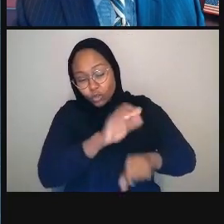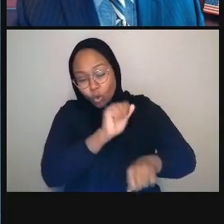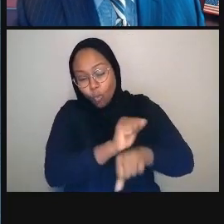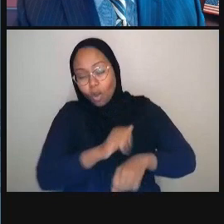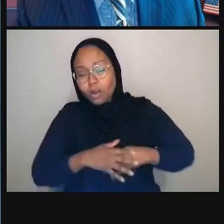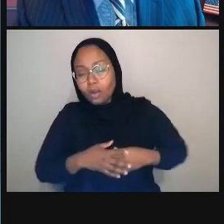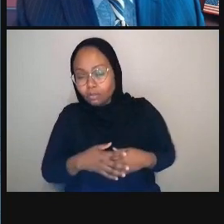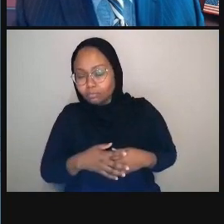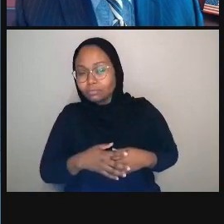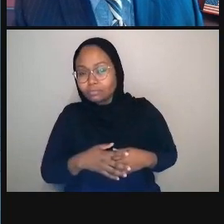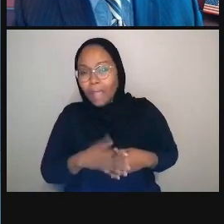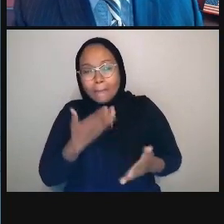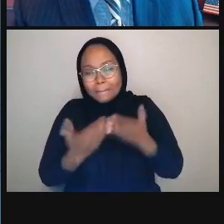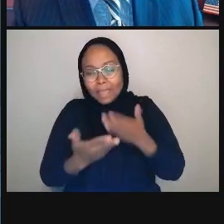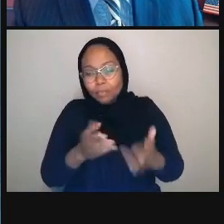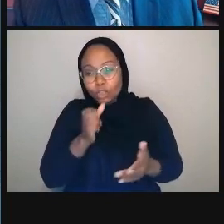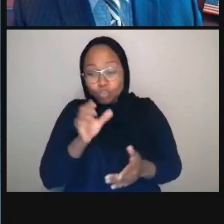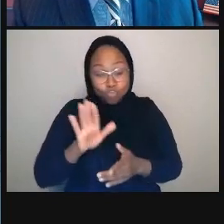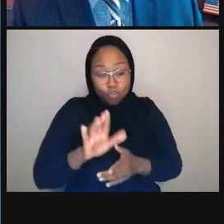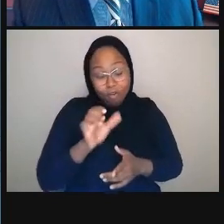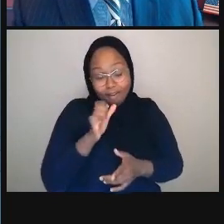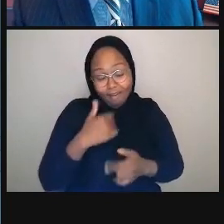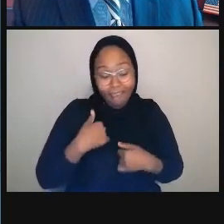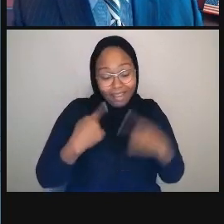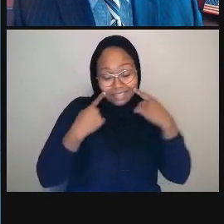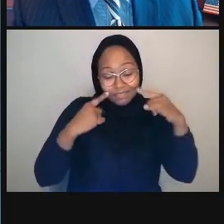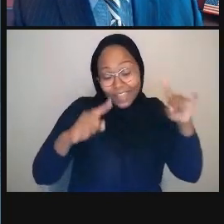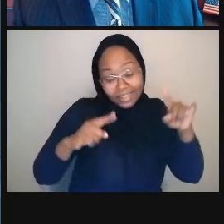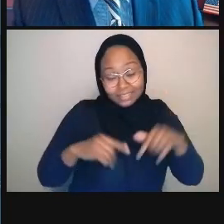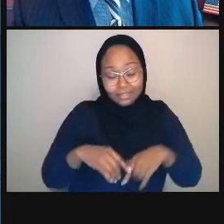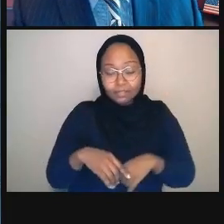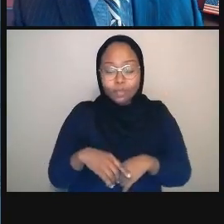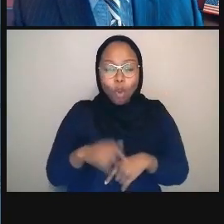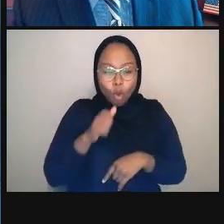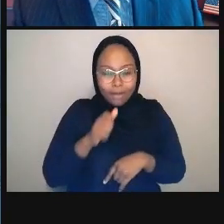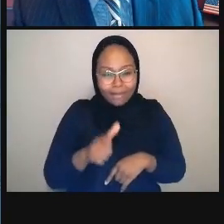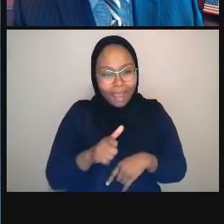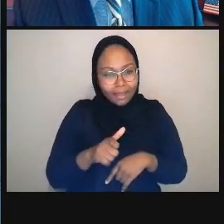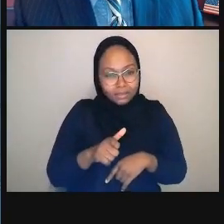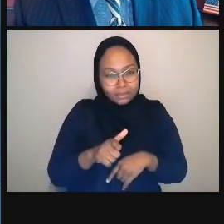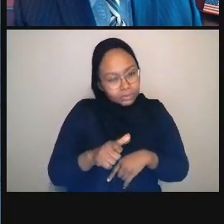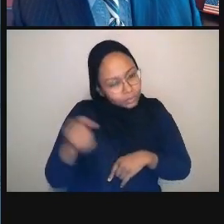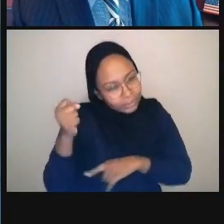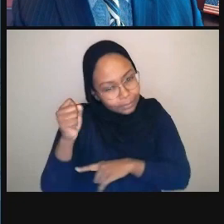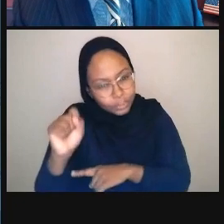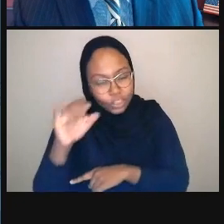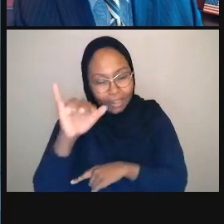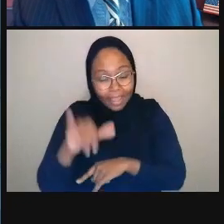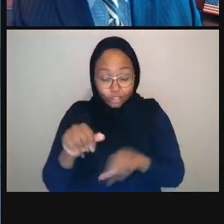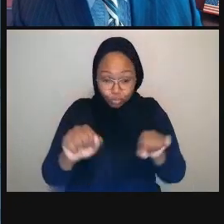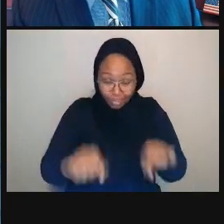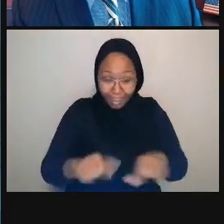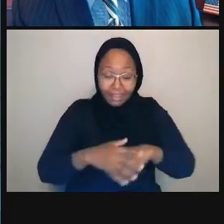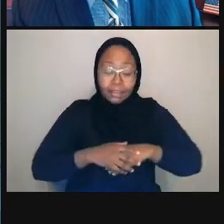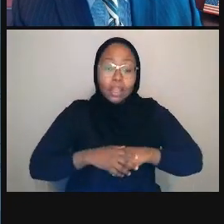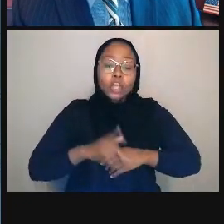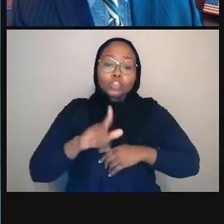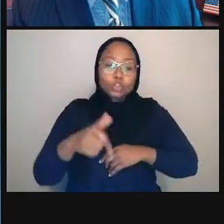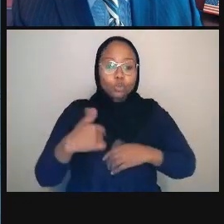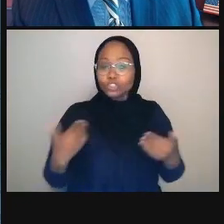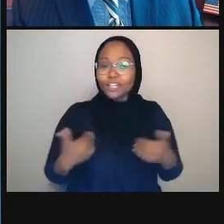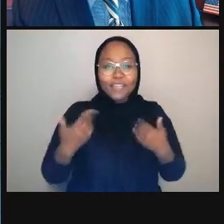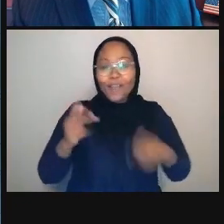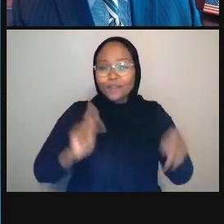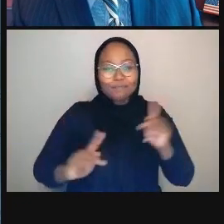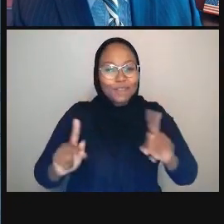Perhaps maybe we're not as effective, we're not pushing the envelope as far as we possibly could. So to my young people,